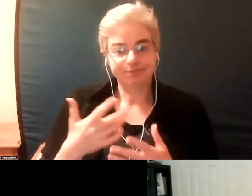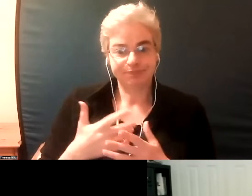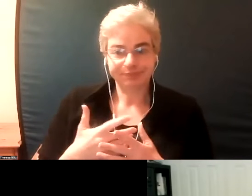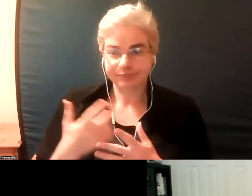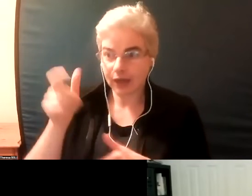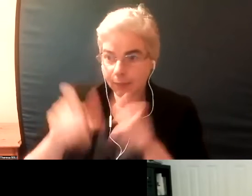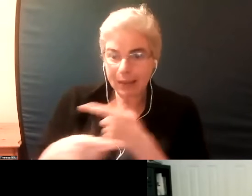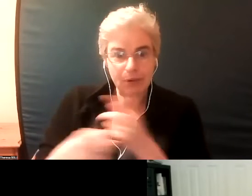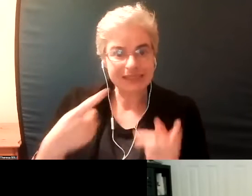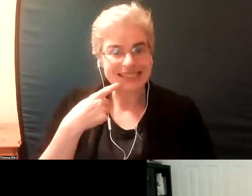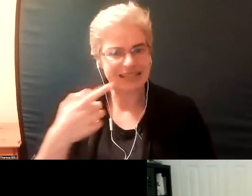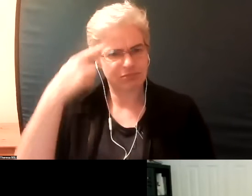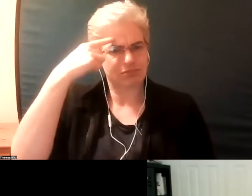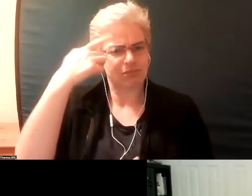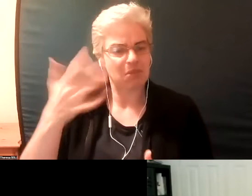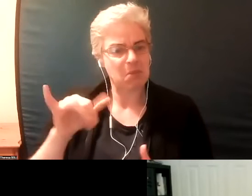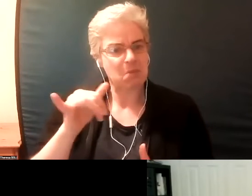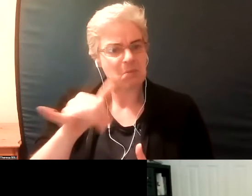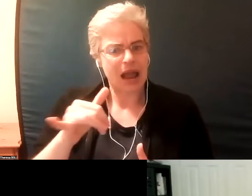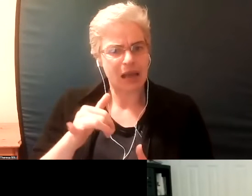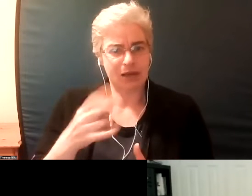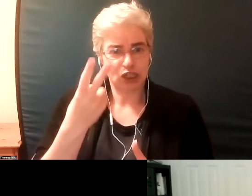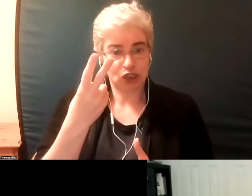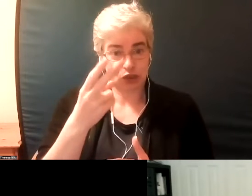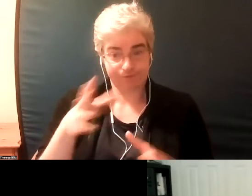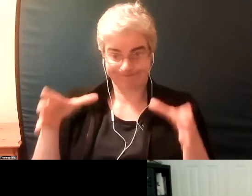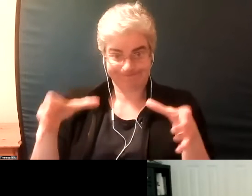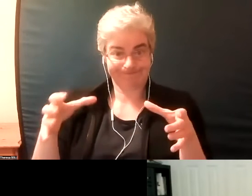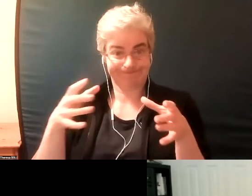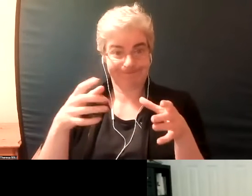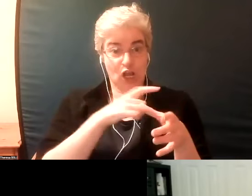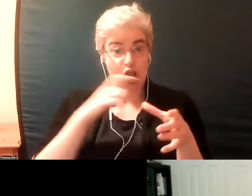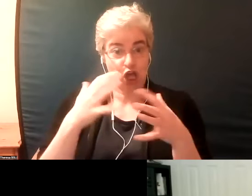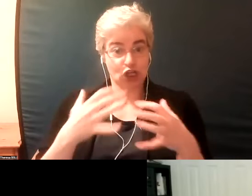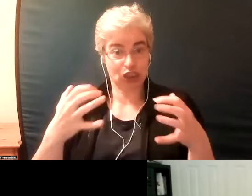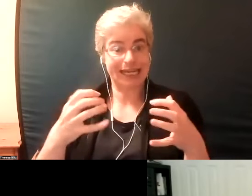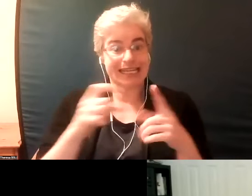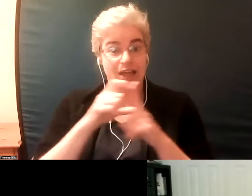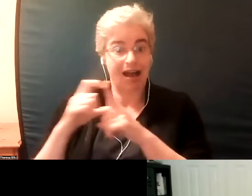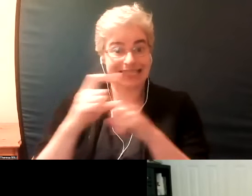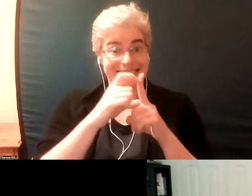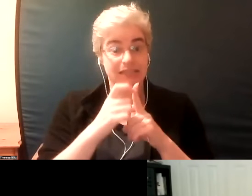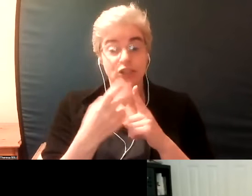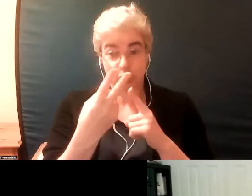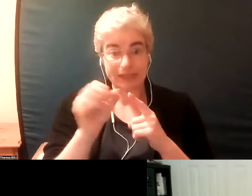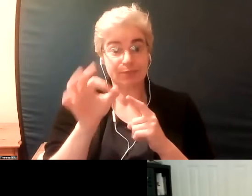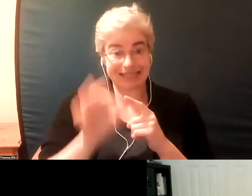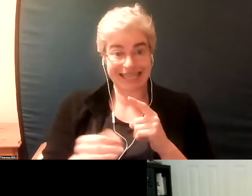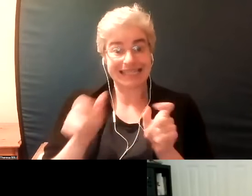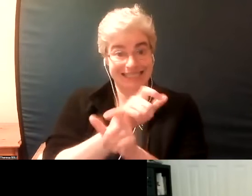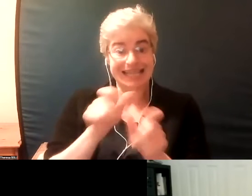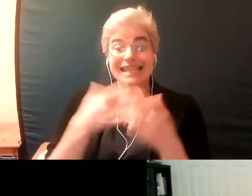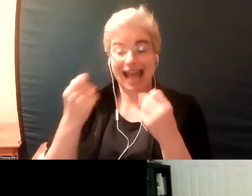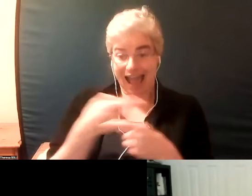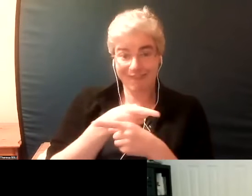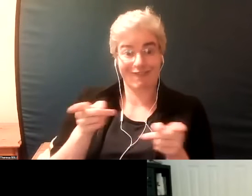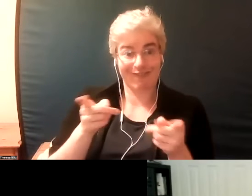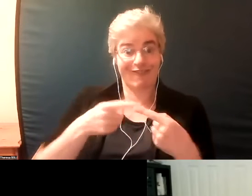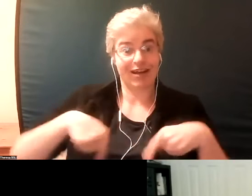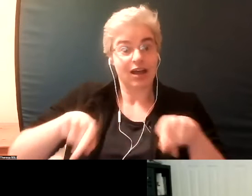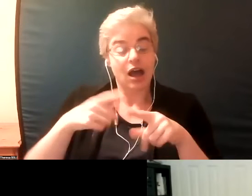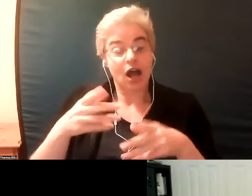people said that they thought that maybe even 20% of the clergy in the diocese are dyslexic. And we